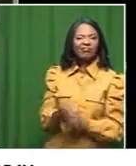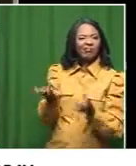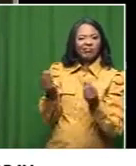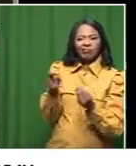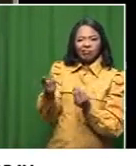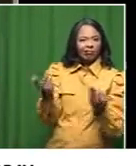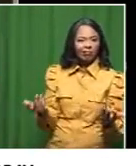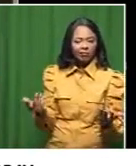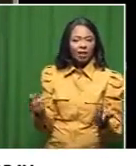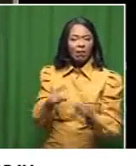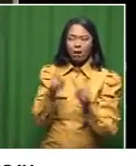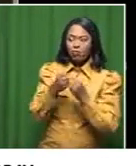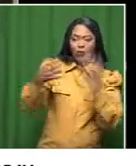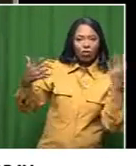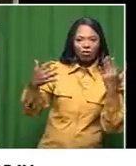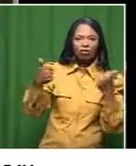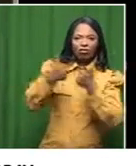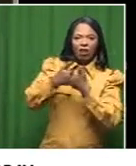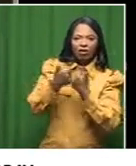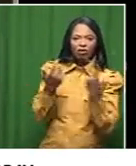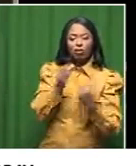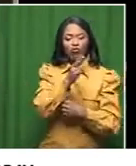many challenges, as Bushra has just